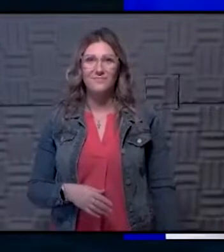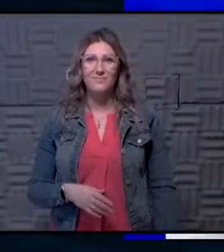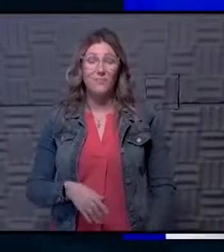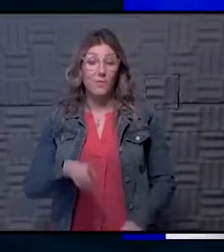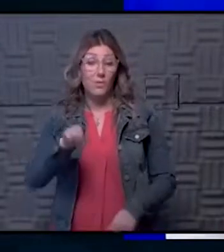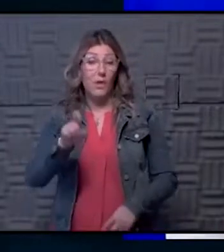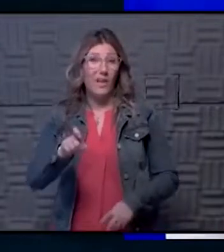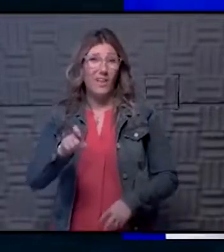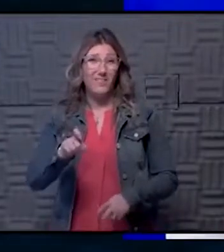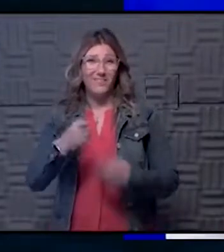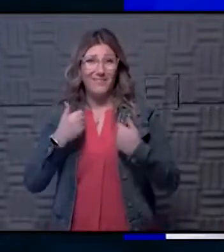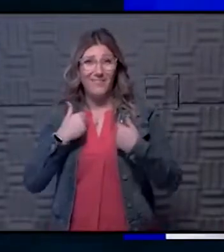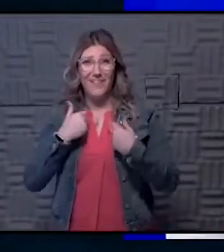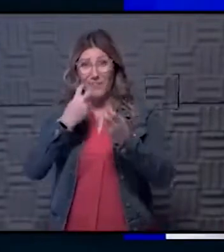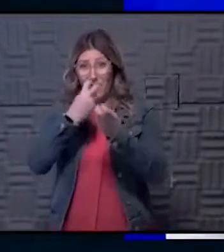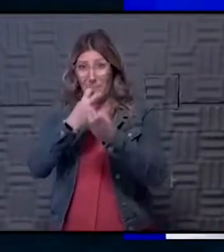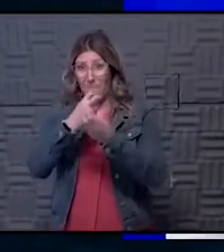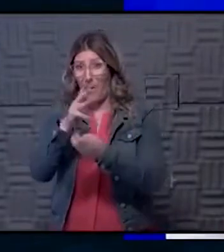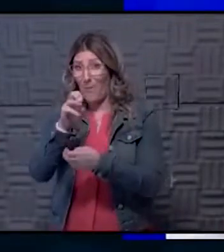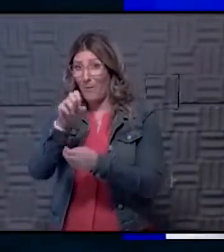bone marrow transplant to become a volunteer?